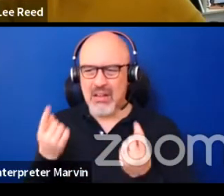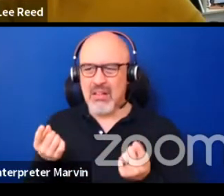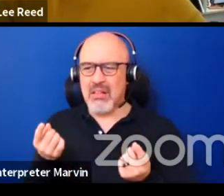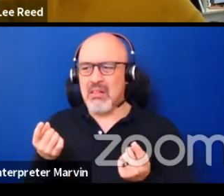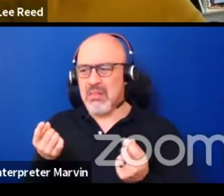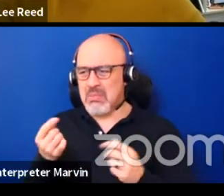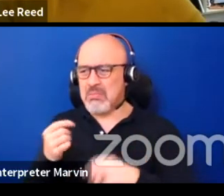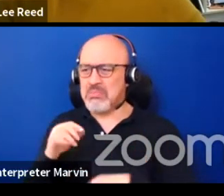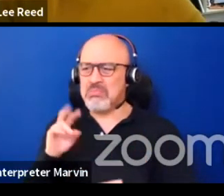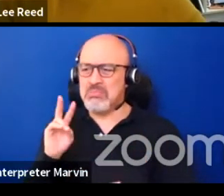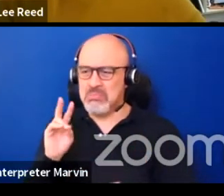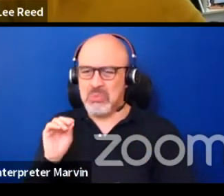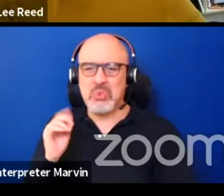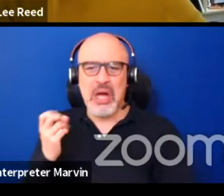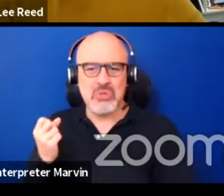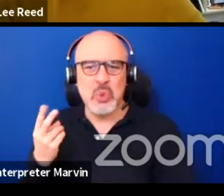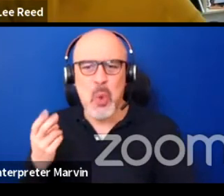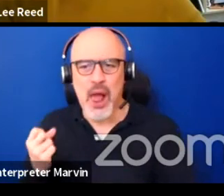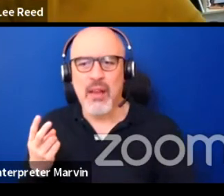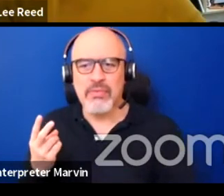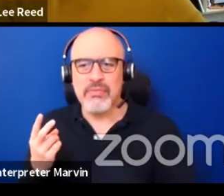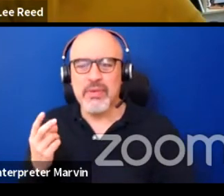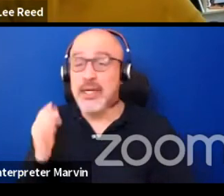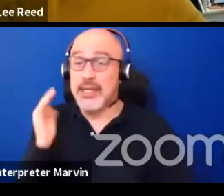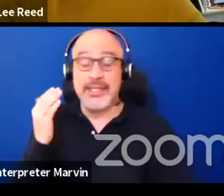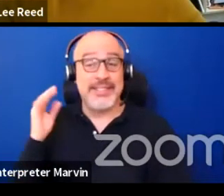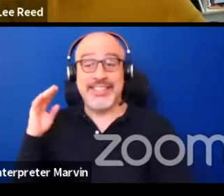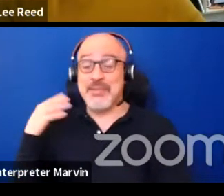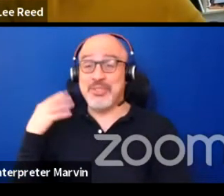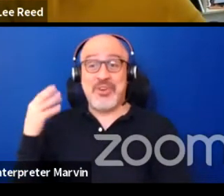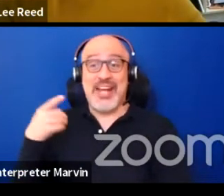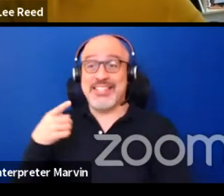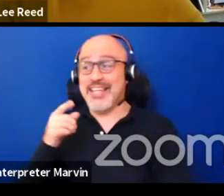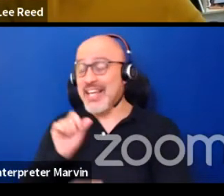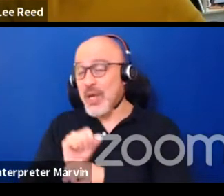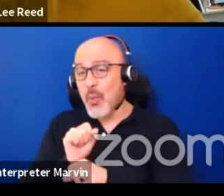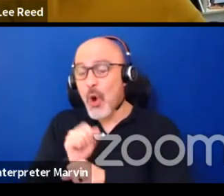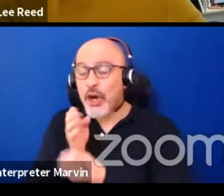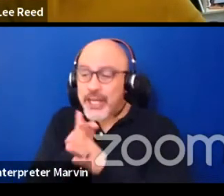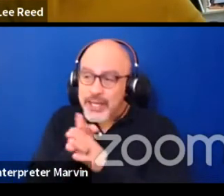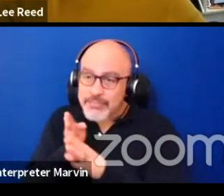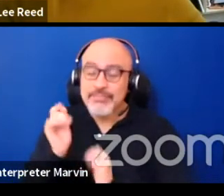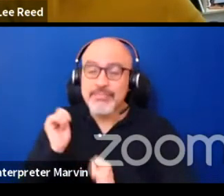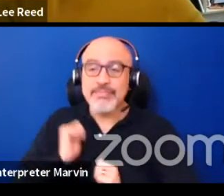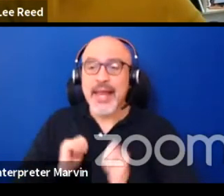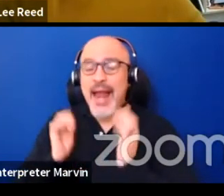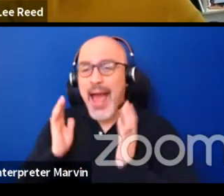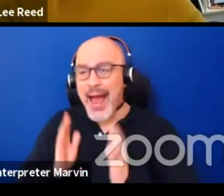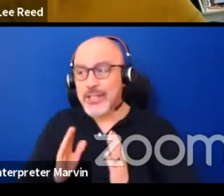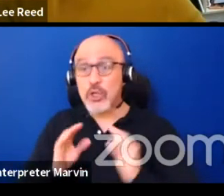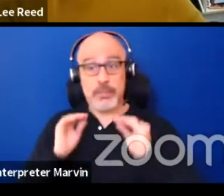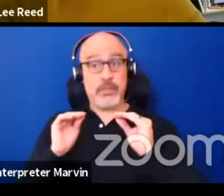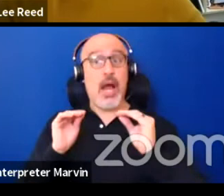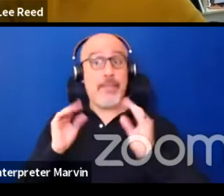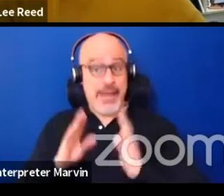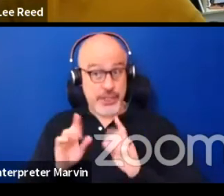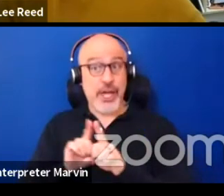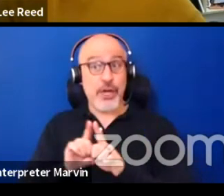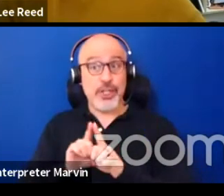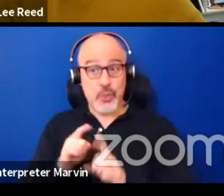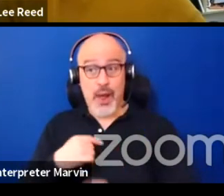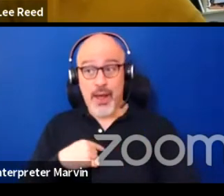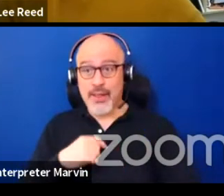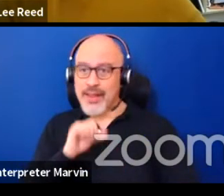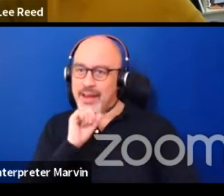since 2012, which seems crazy, working primarily as an actor, but also I'm an educator too. So I love